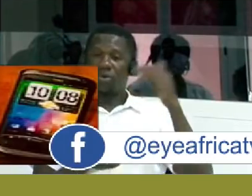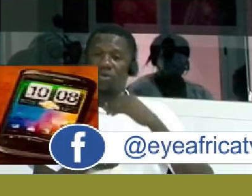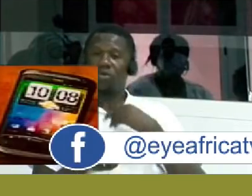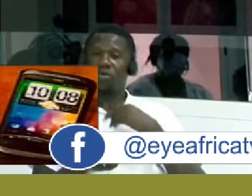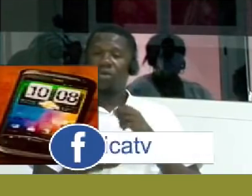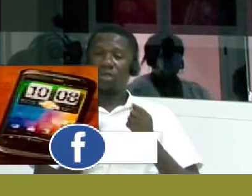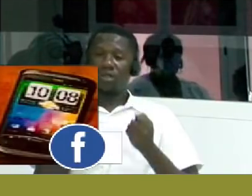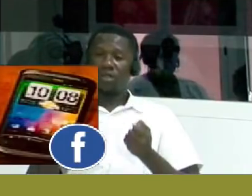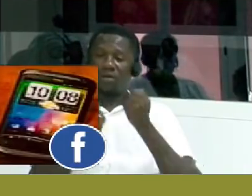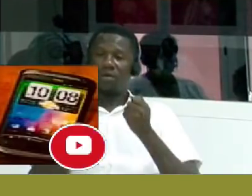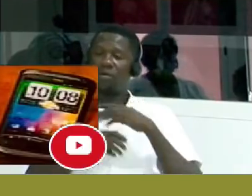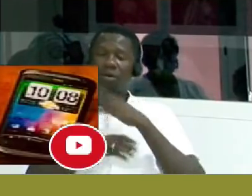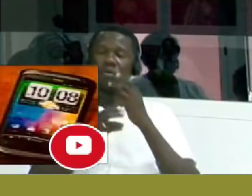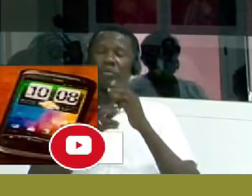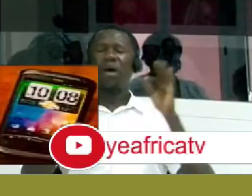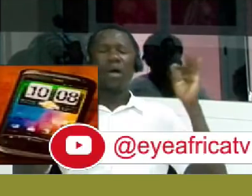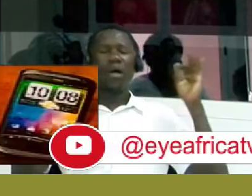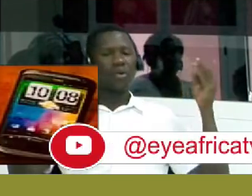for nonsense? For what?